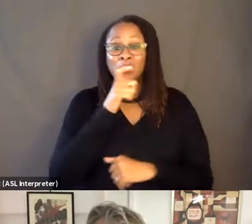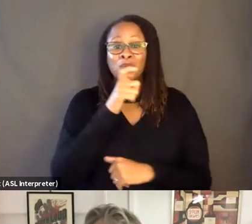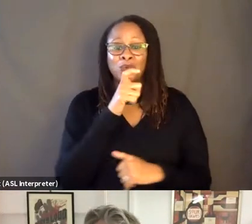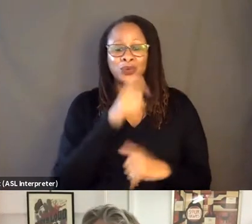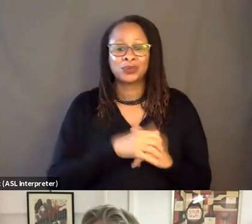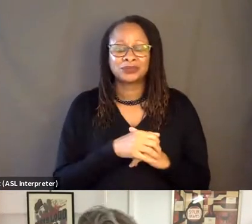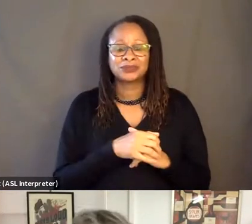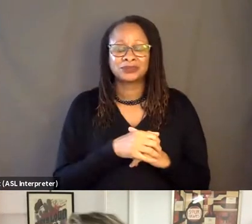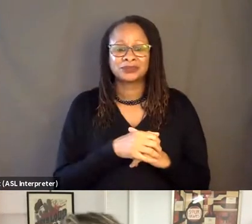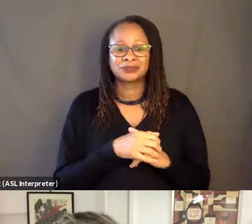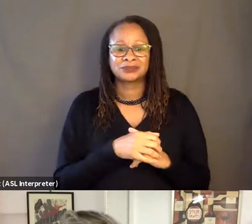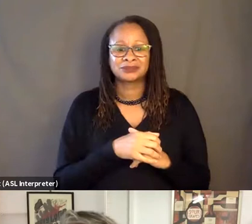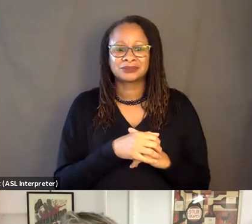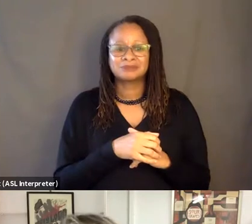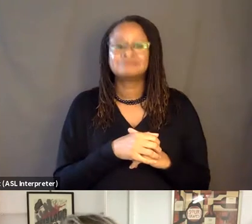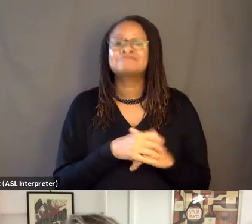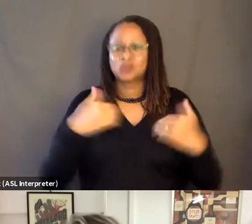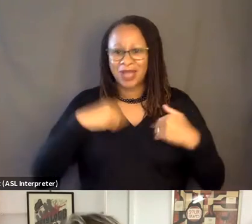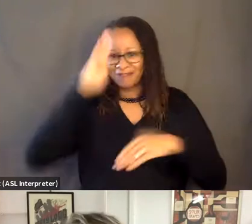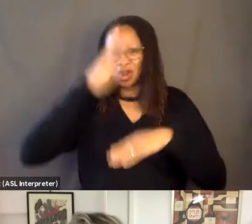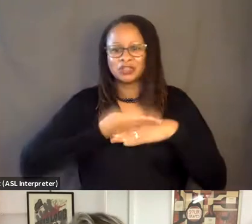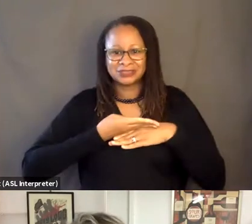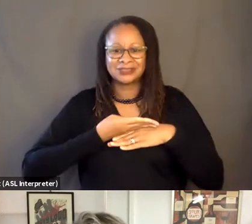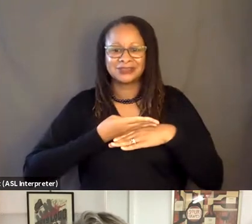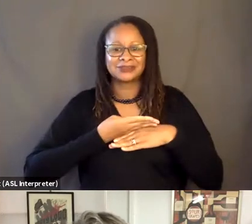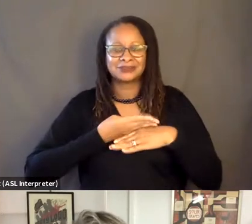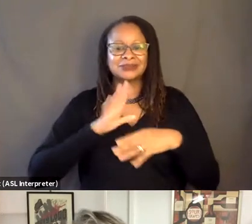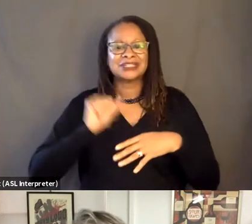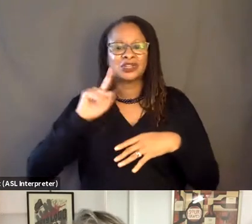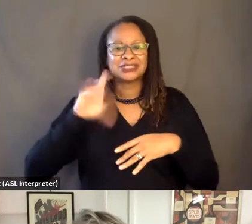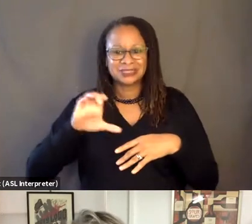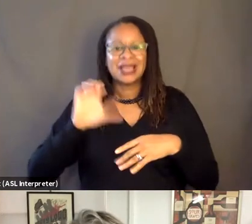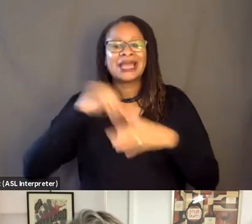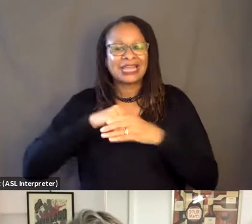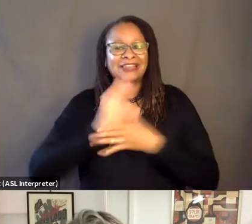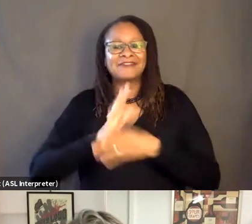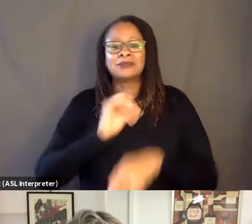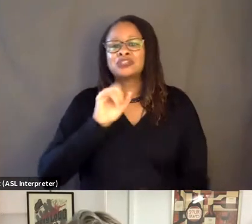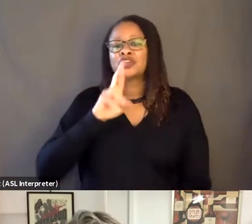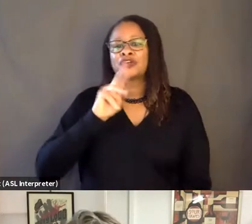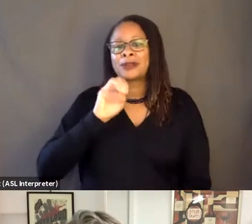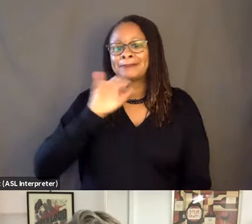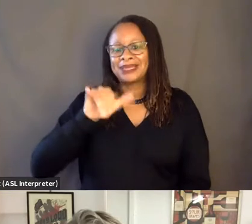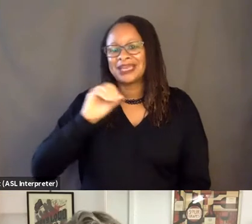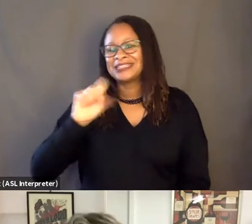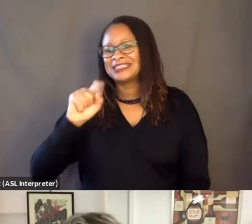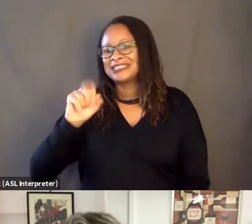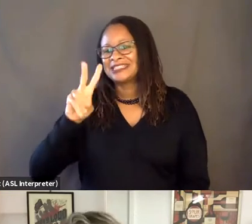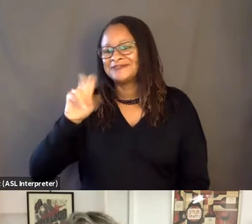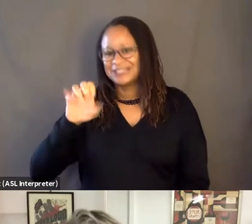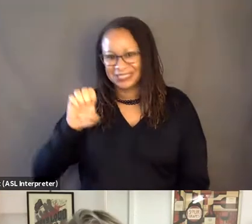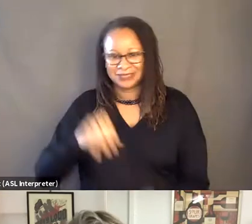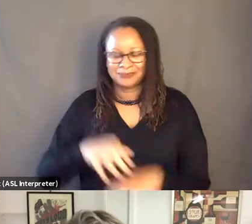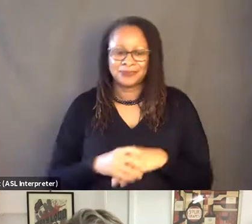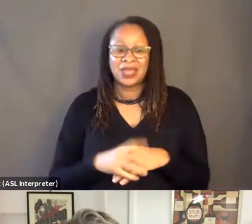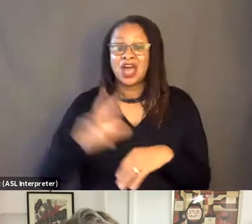who also have an autistic son who's in the film, Jeremy and Stevie. And there's a third